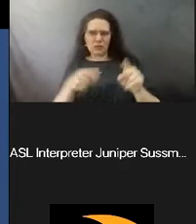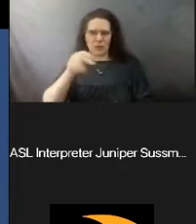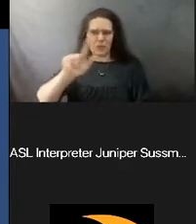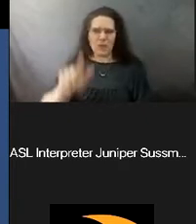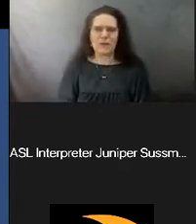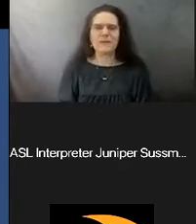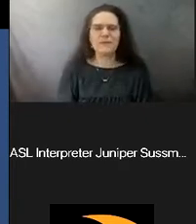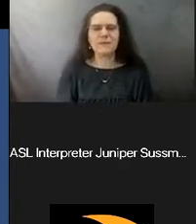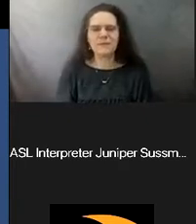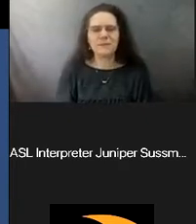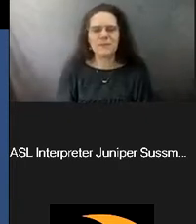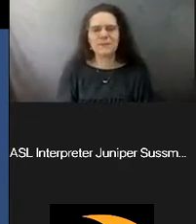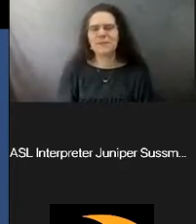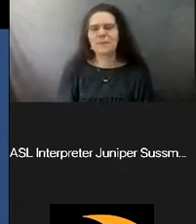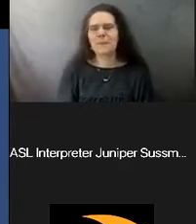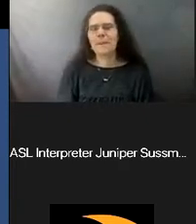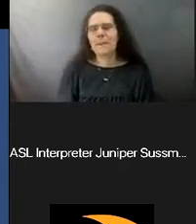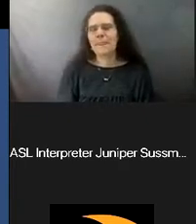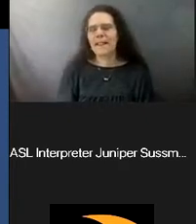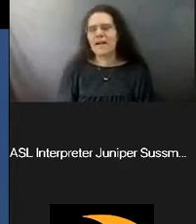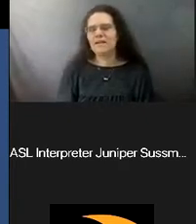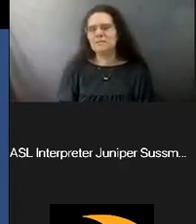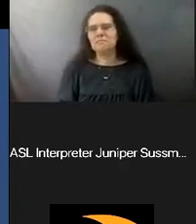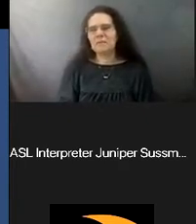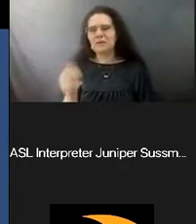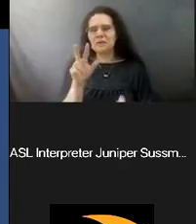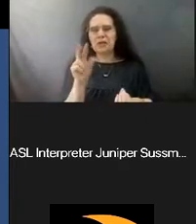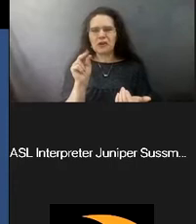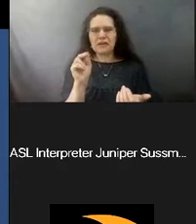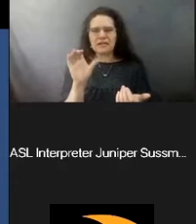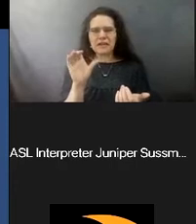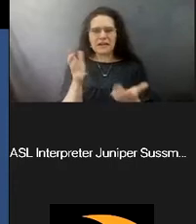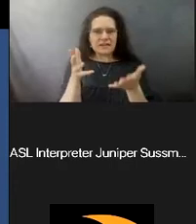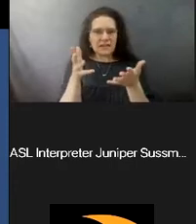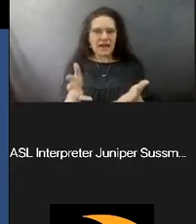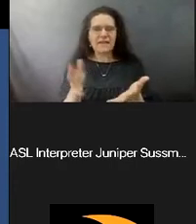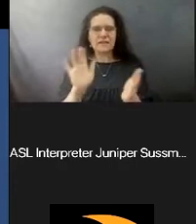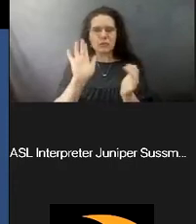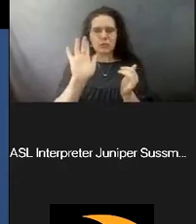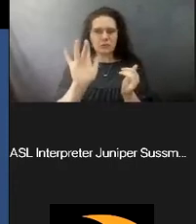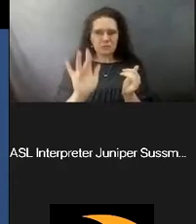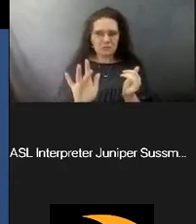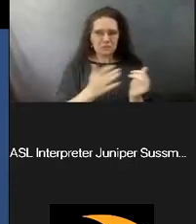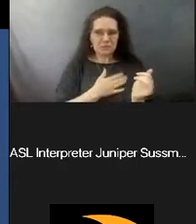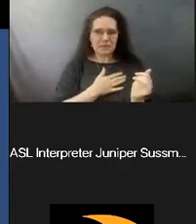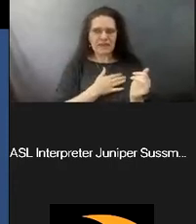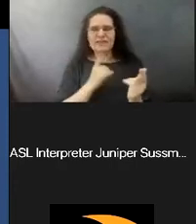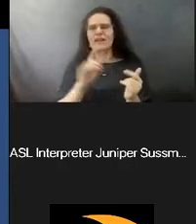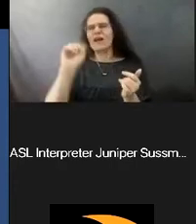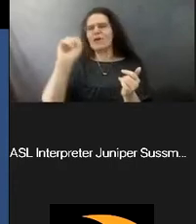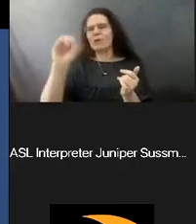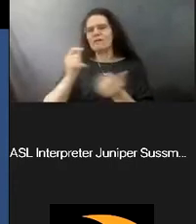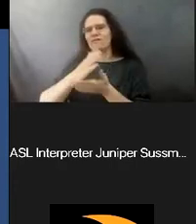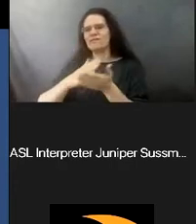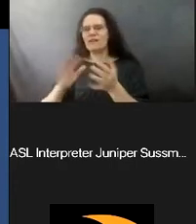Go ahead and fill out the poll. So we'll give you all about 30 more seconds to continue filling out the poll today while I cover some housekeeping